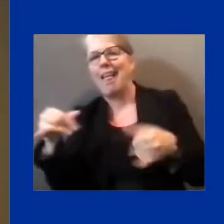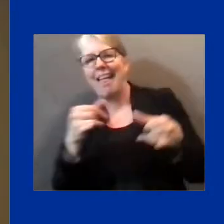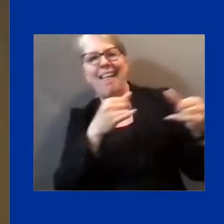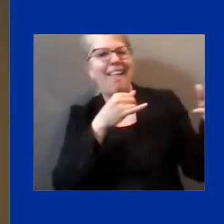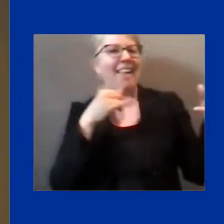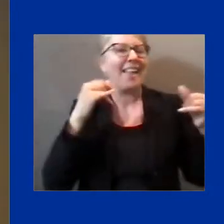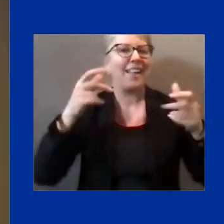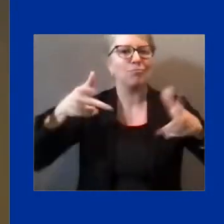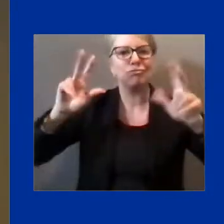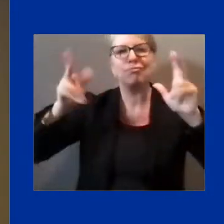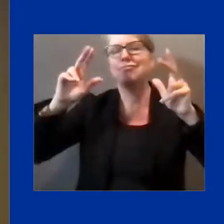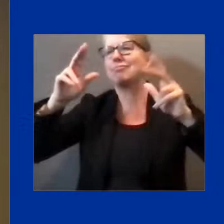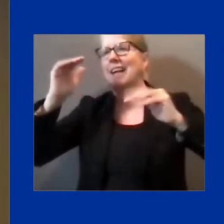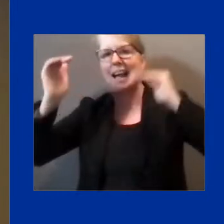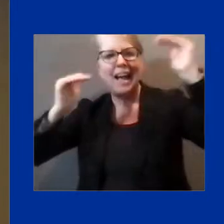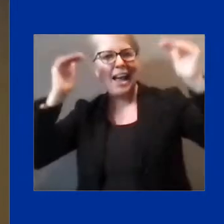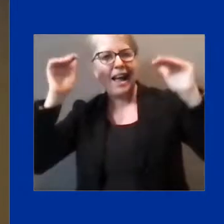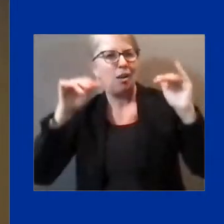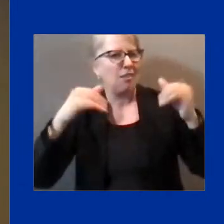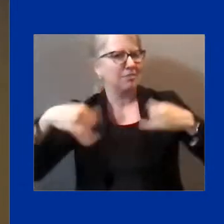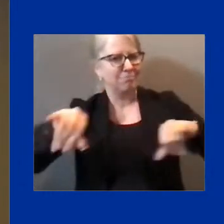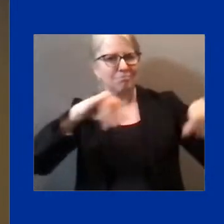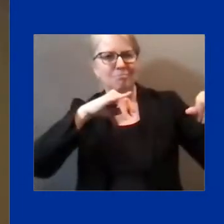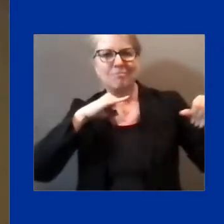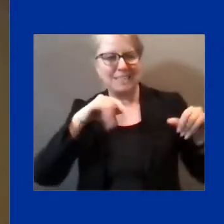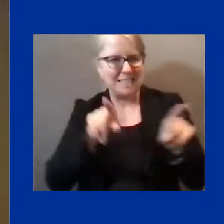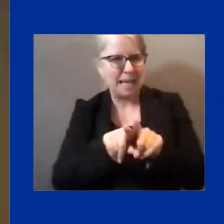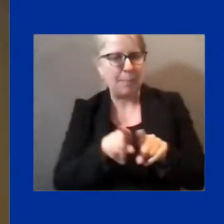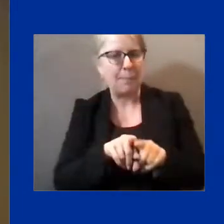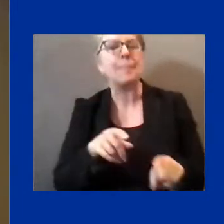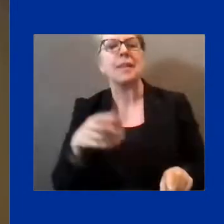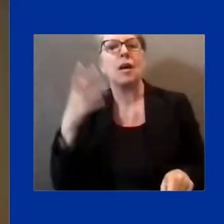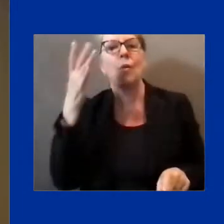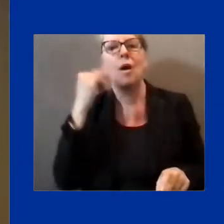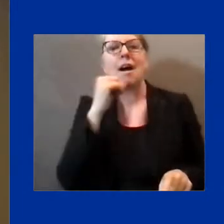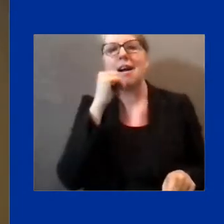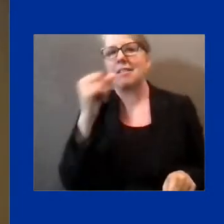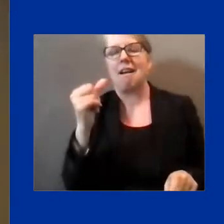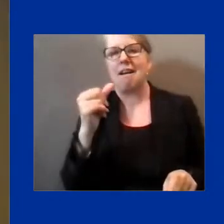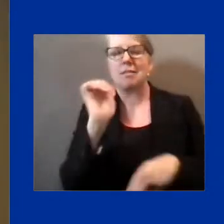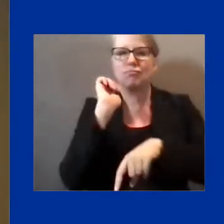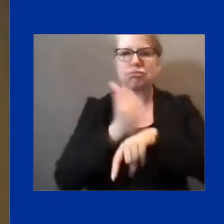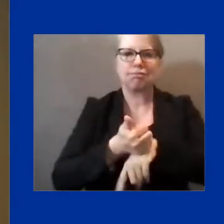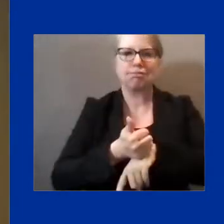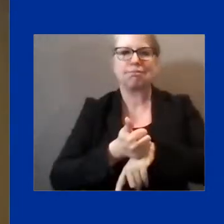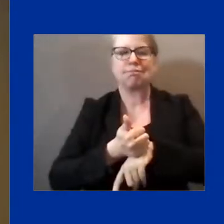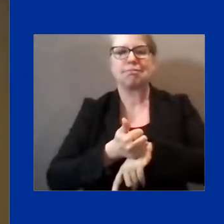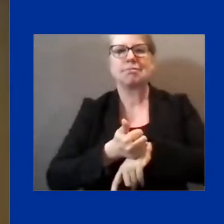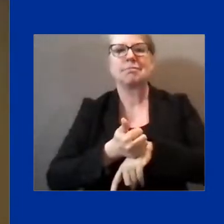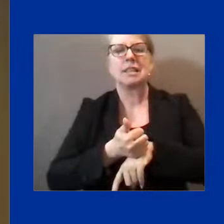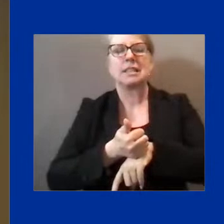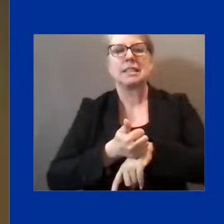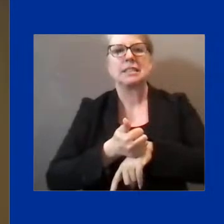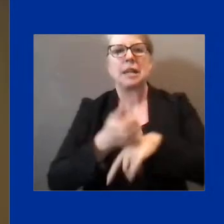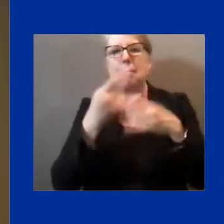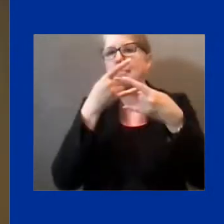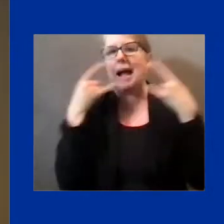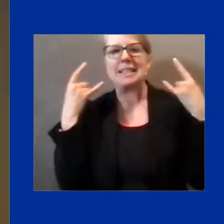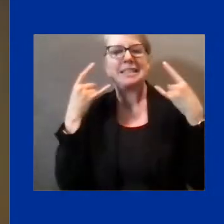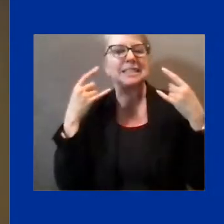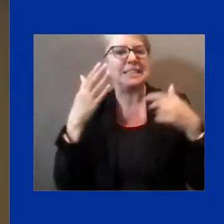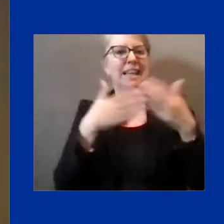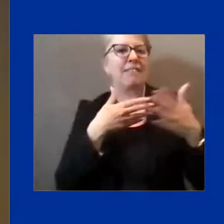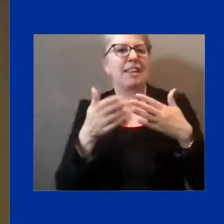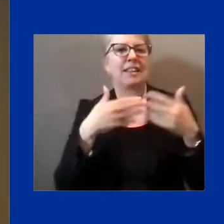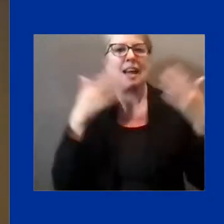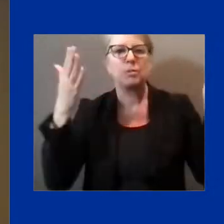not just kids, adults too. Why not bring in a mask for, you got to just wear a mask